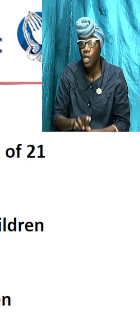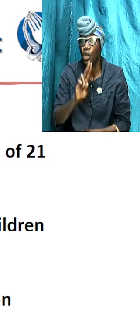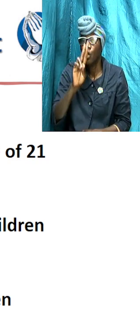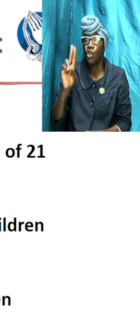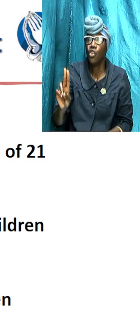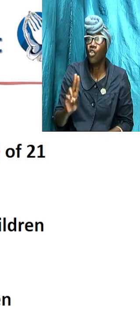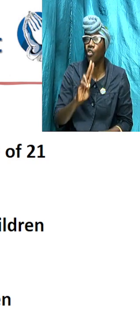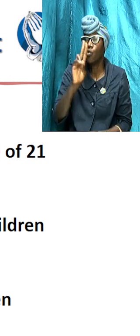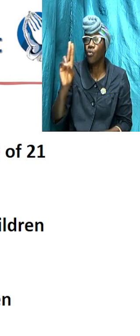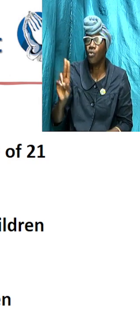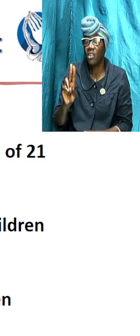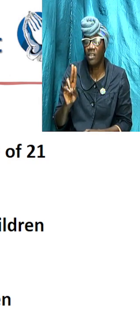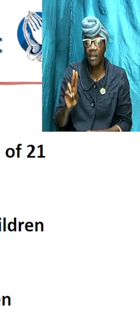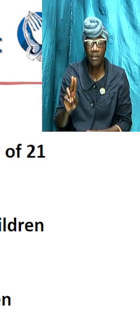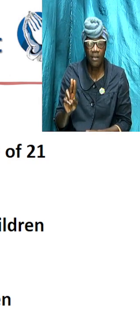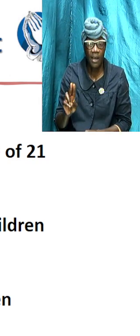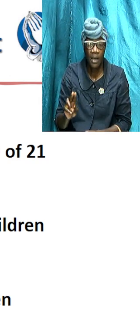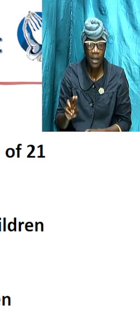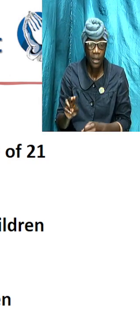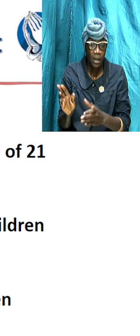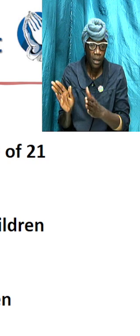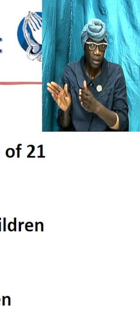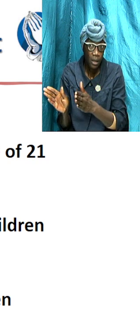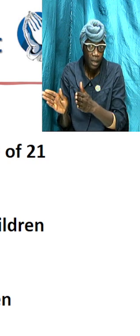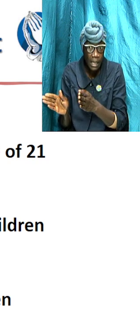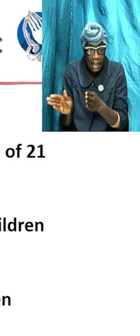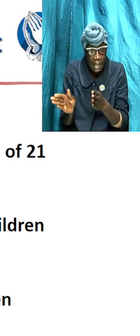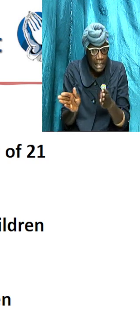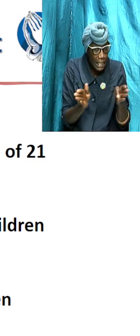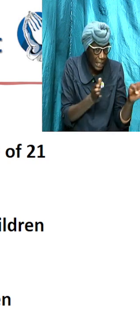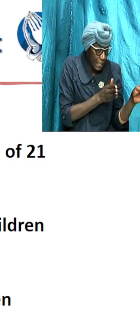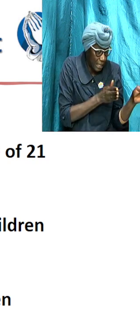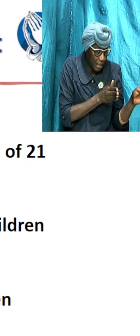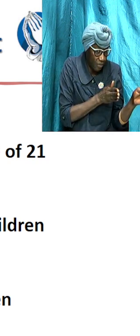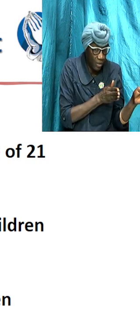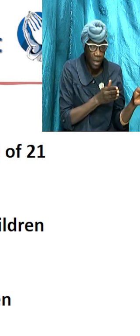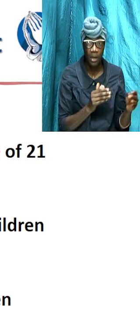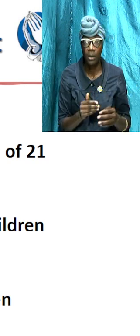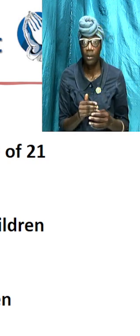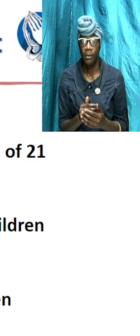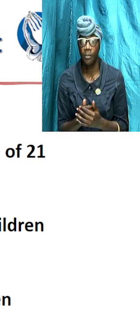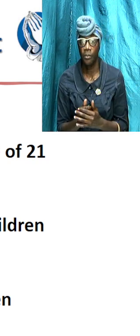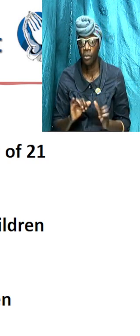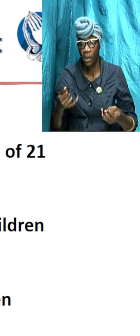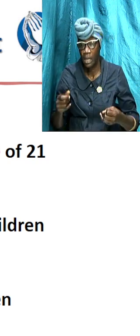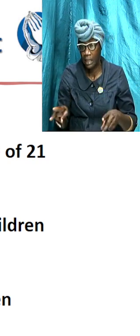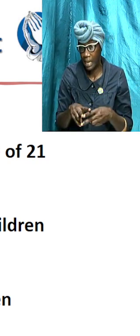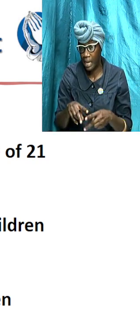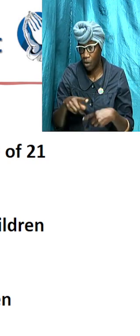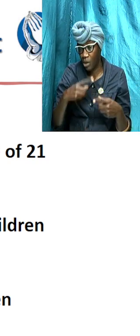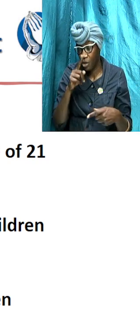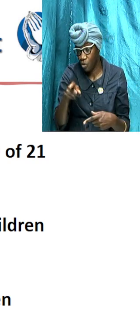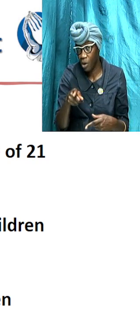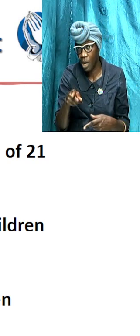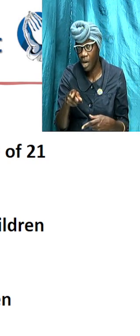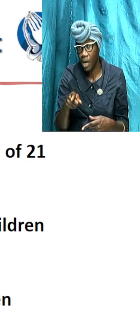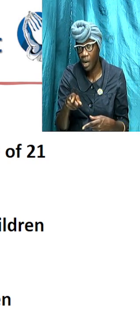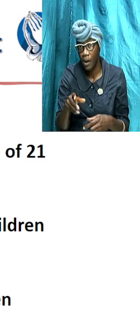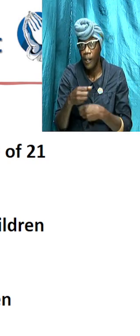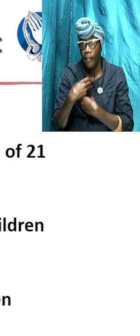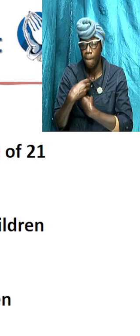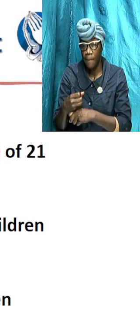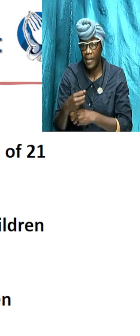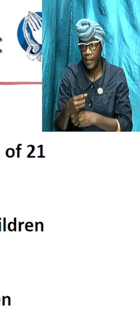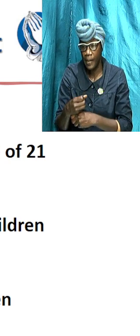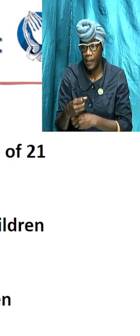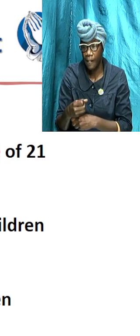a shifter. Or a sifter, that's the better word, a sifter. In other words, just like when you are making